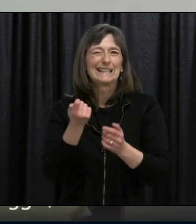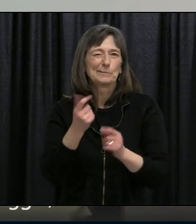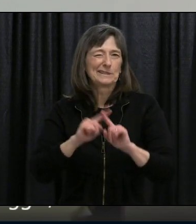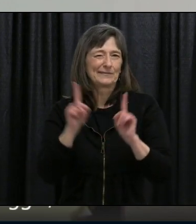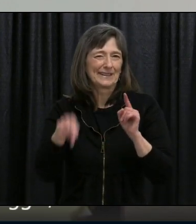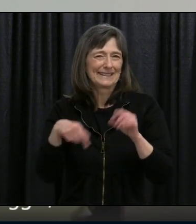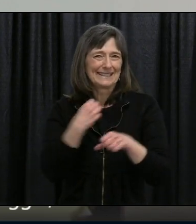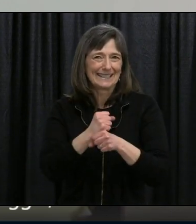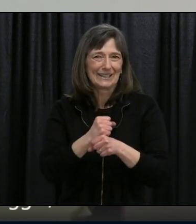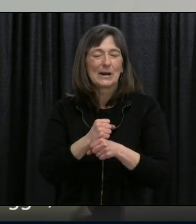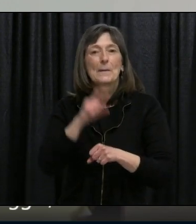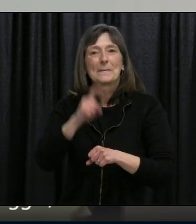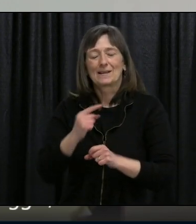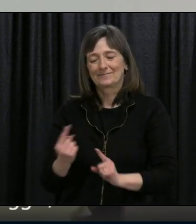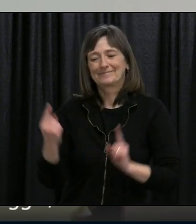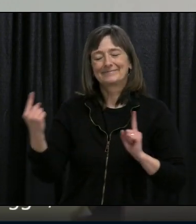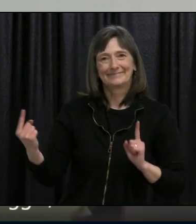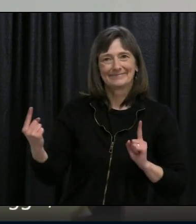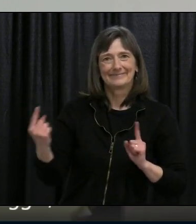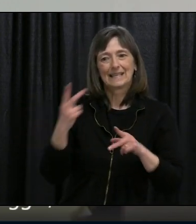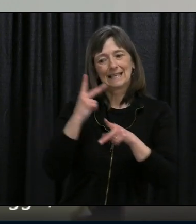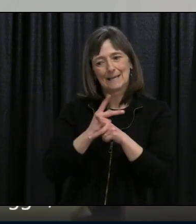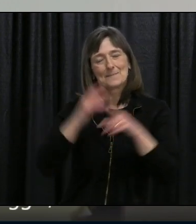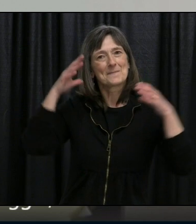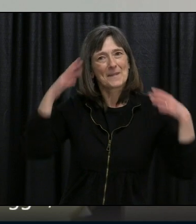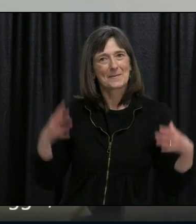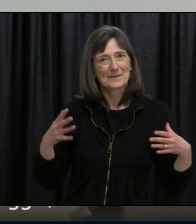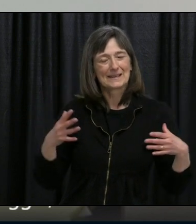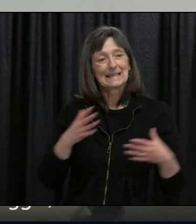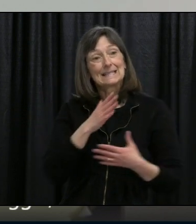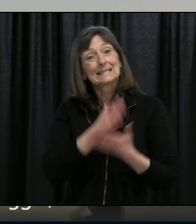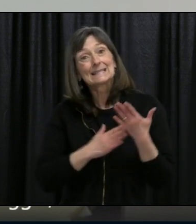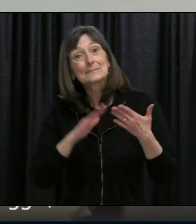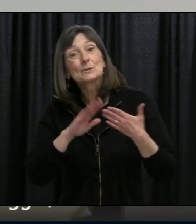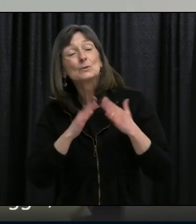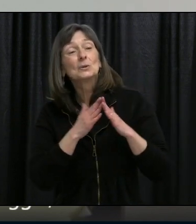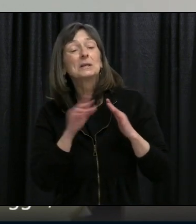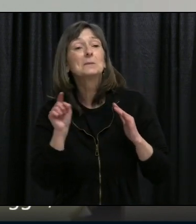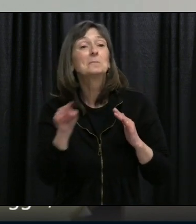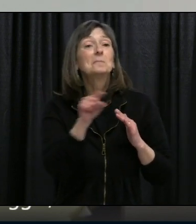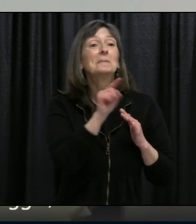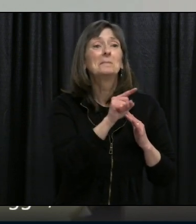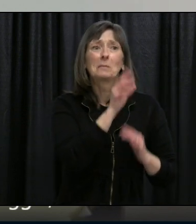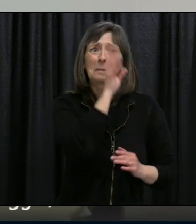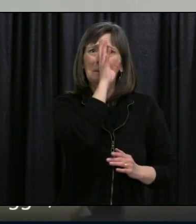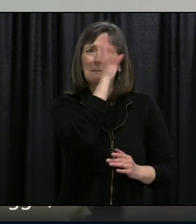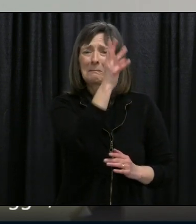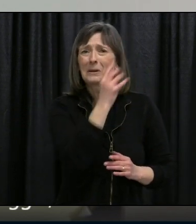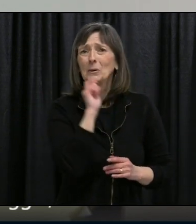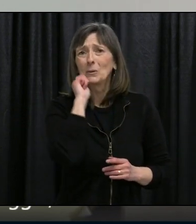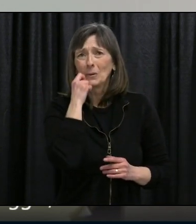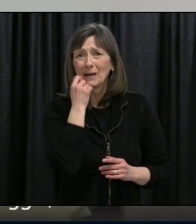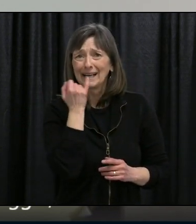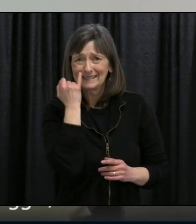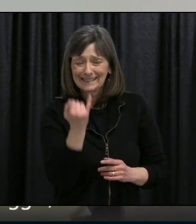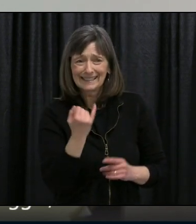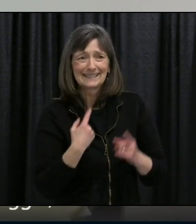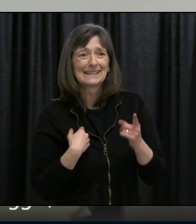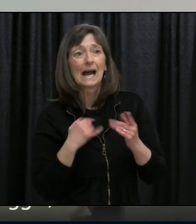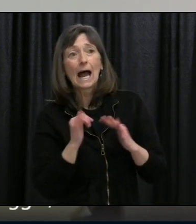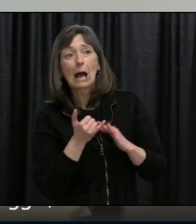your own bubble. That is a challenge, and some communities have shown great innovation in how to deal